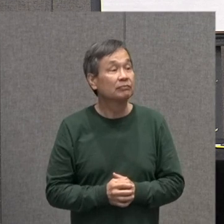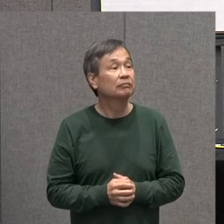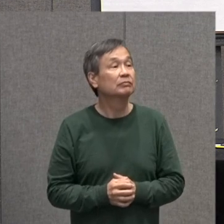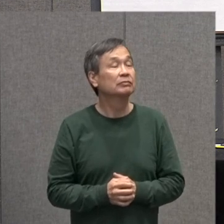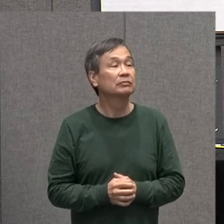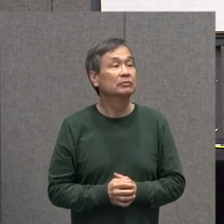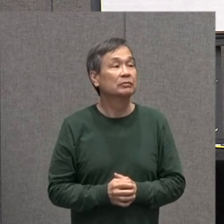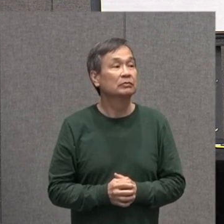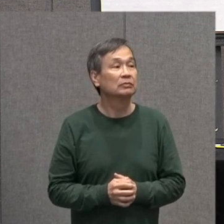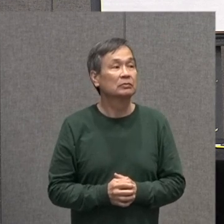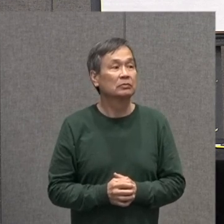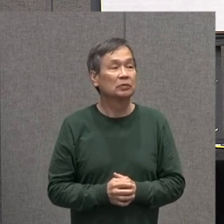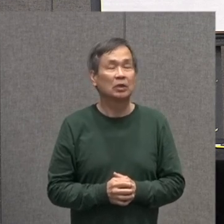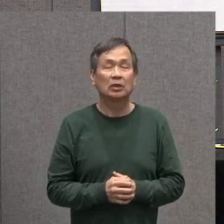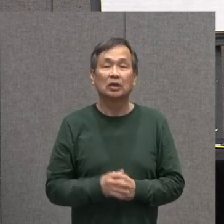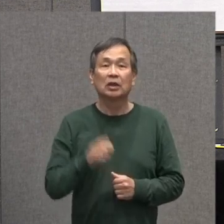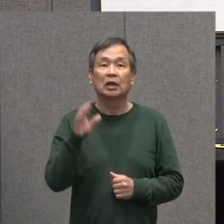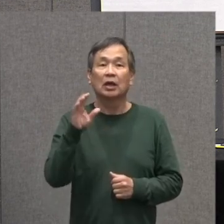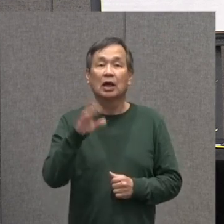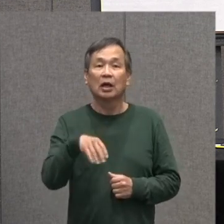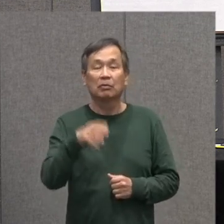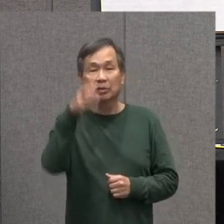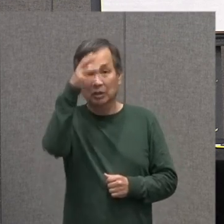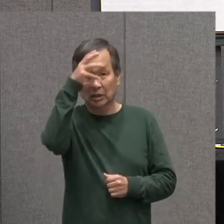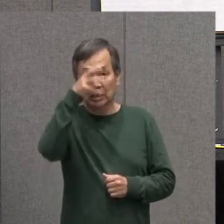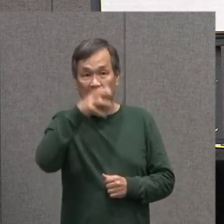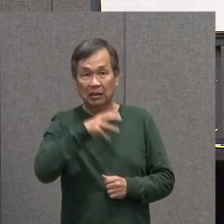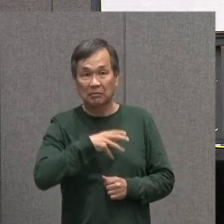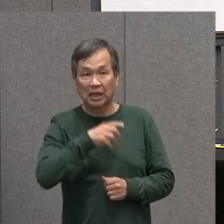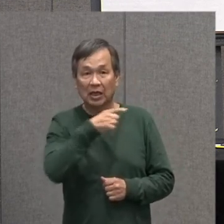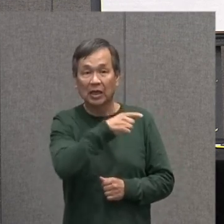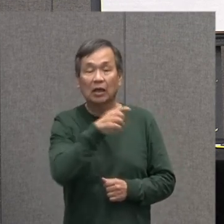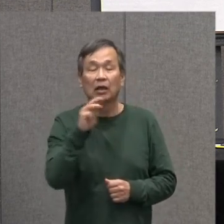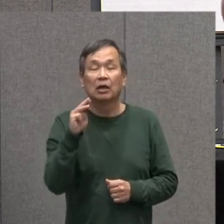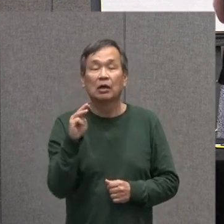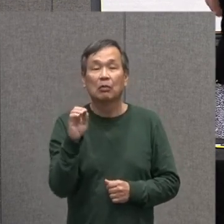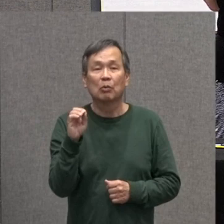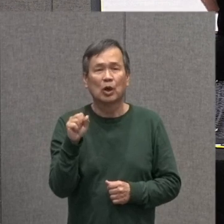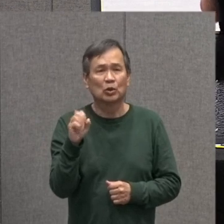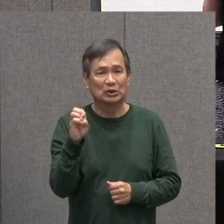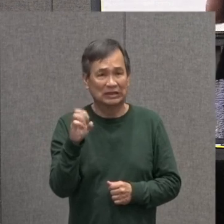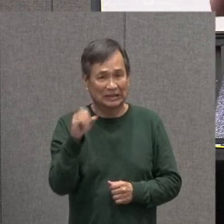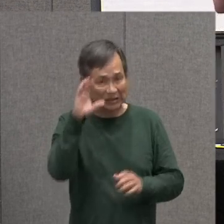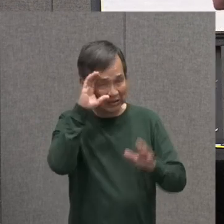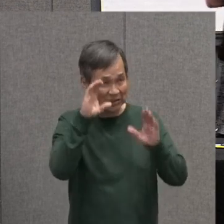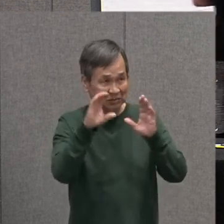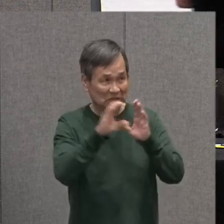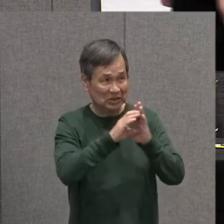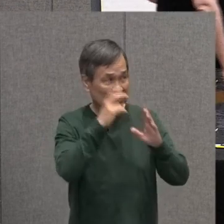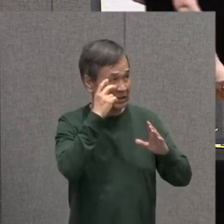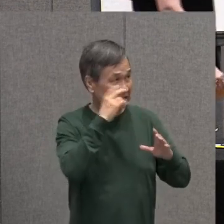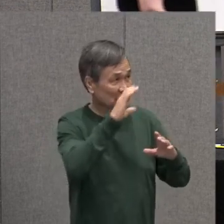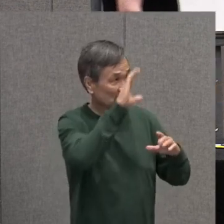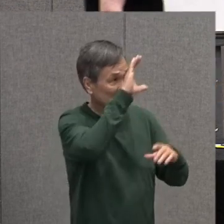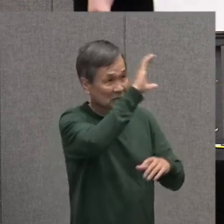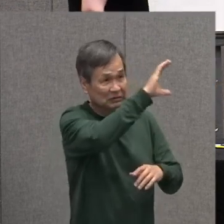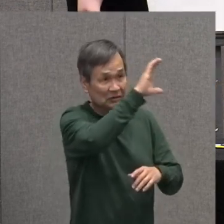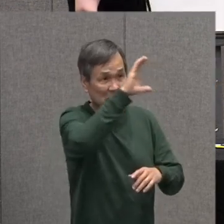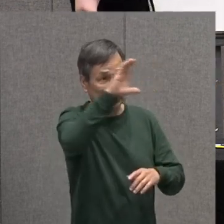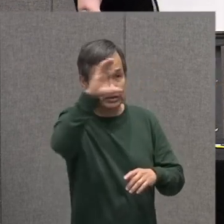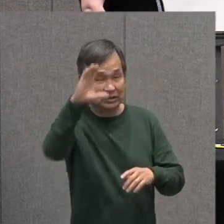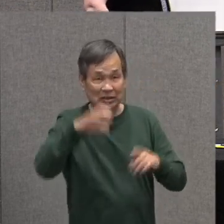So one technique that Moses used a lot with his hats, and if you take a look at some of these pictures right here, there's more over